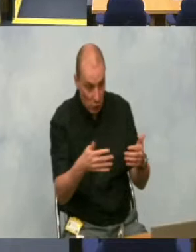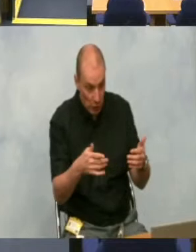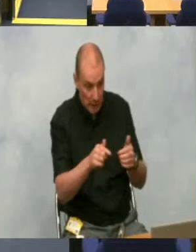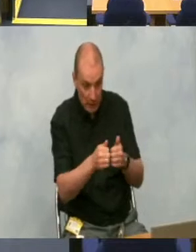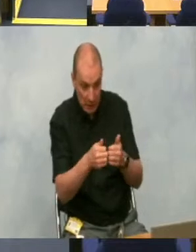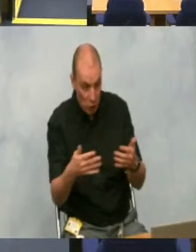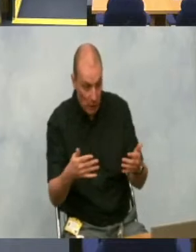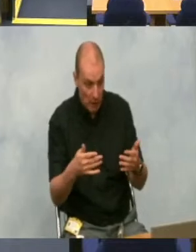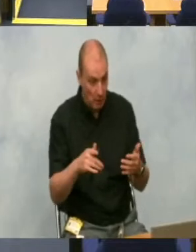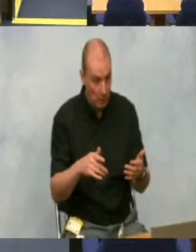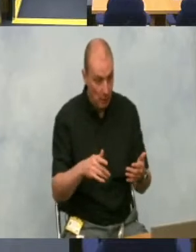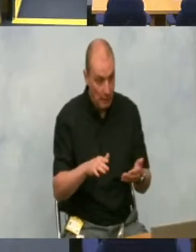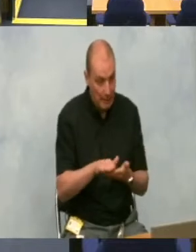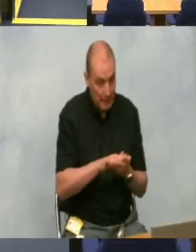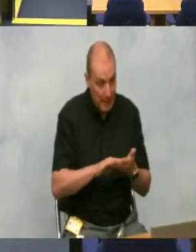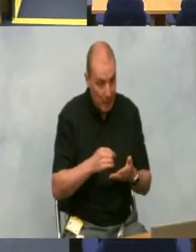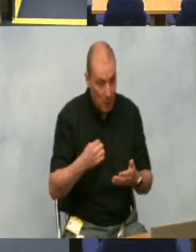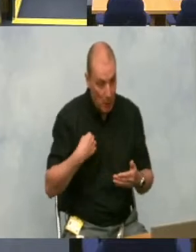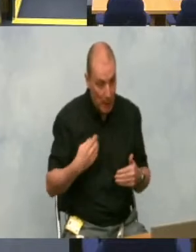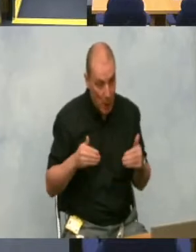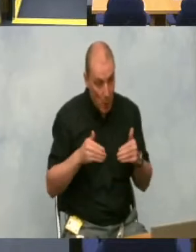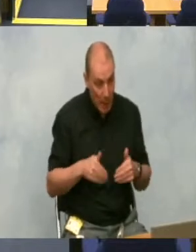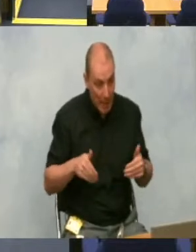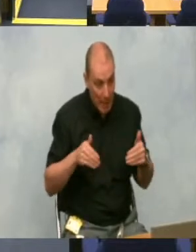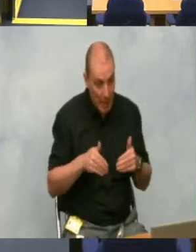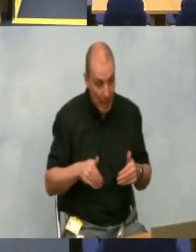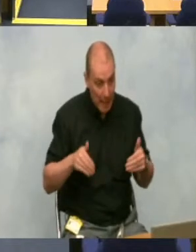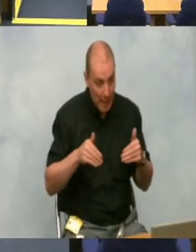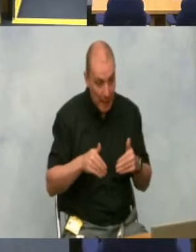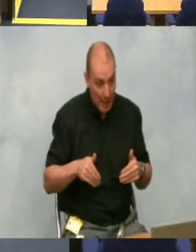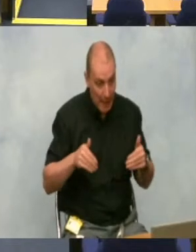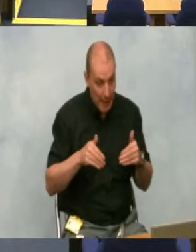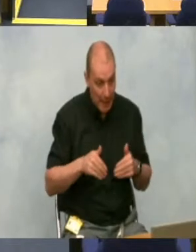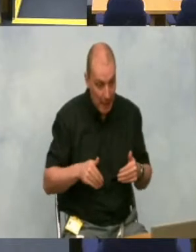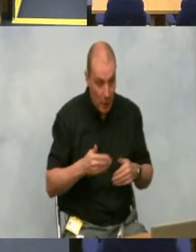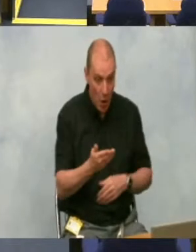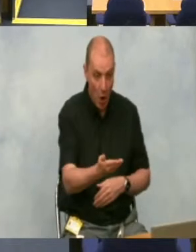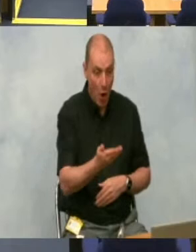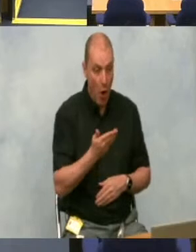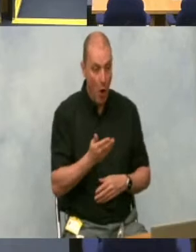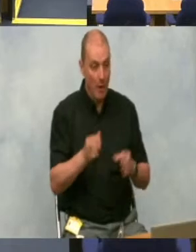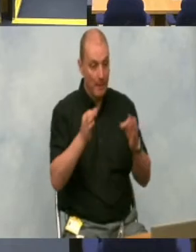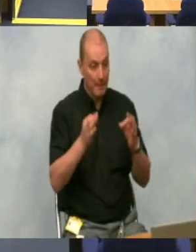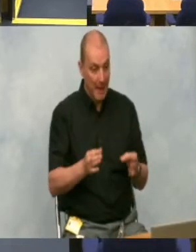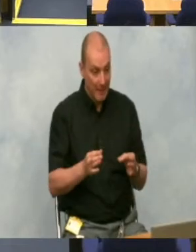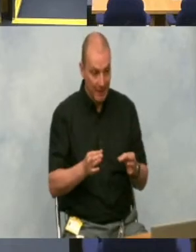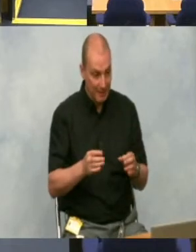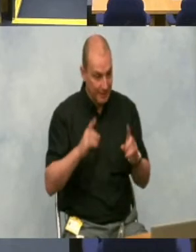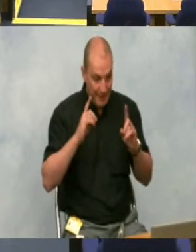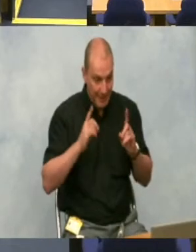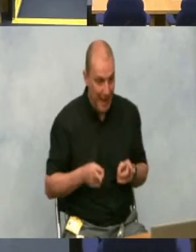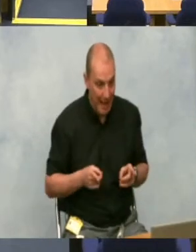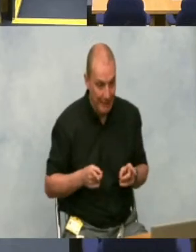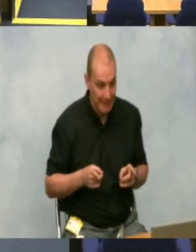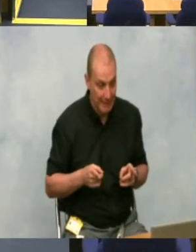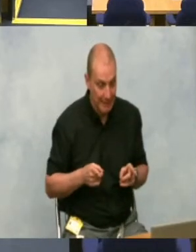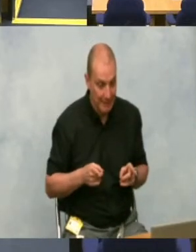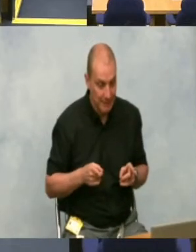get? I don't think so. I don't think that will transpire, and we'll have the ongoing running costs in between. So,